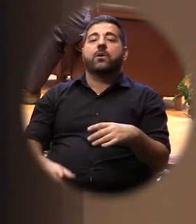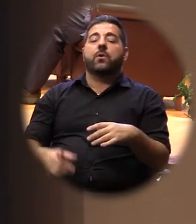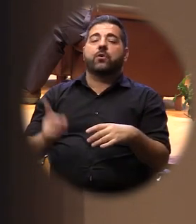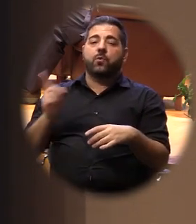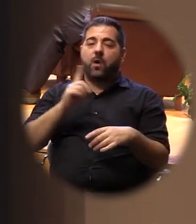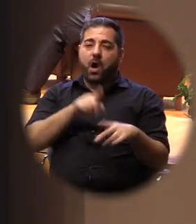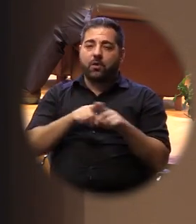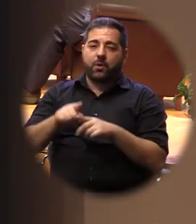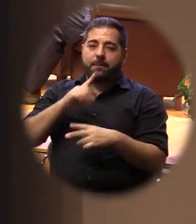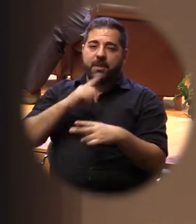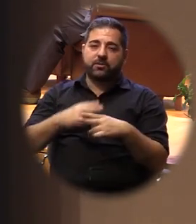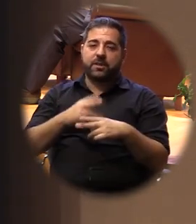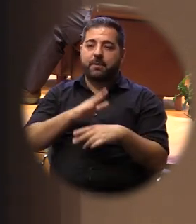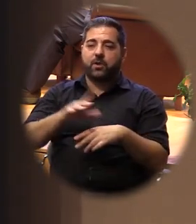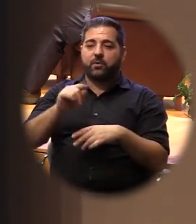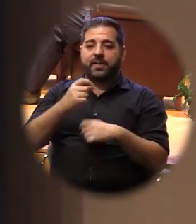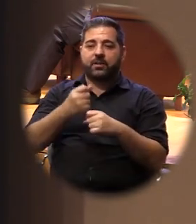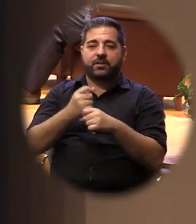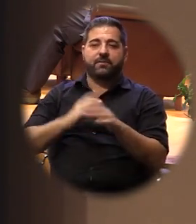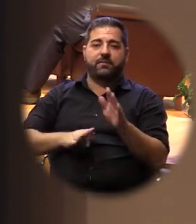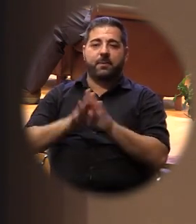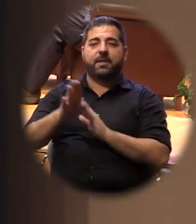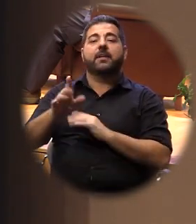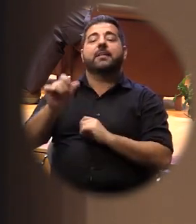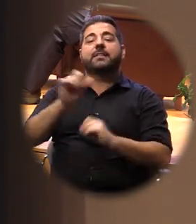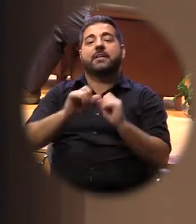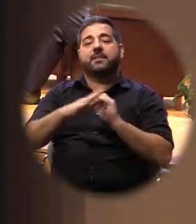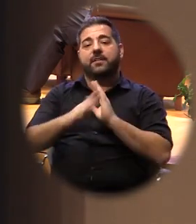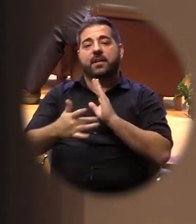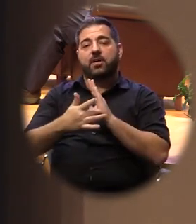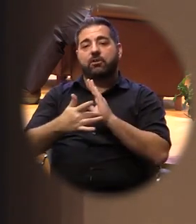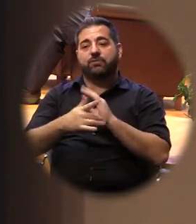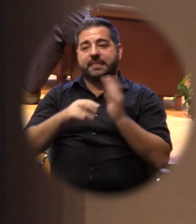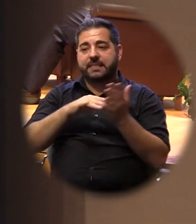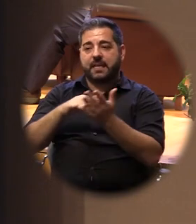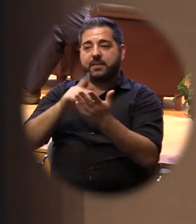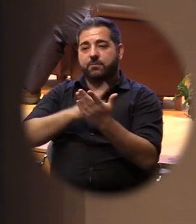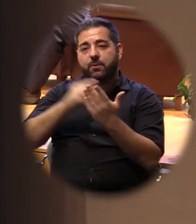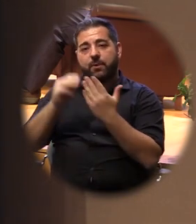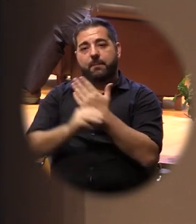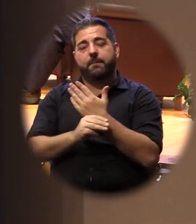mentioned, of 20 years of developing a science and technology studies program,